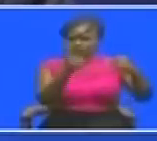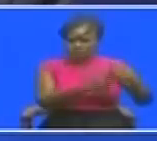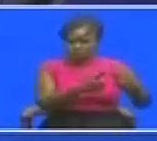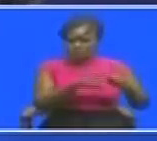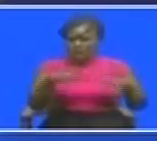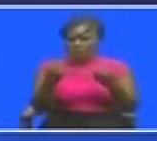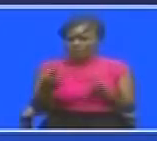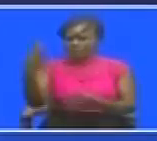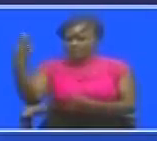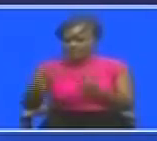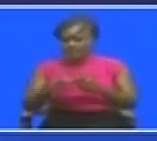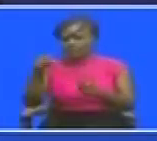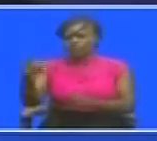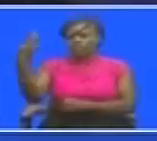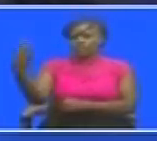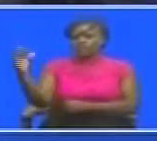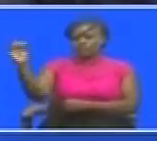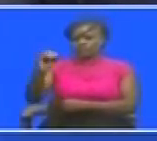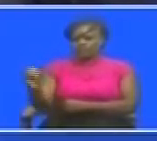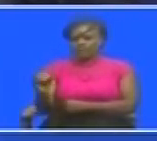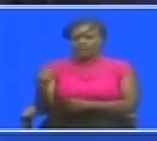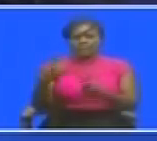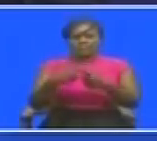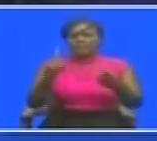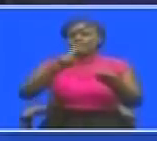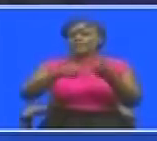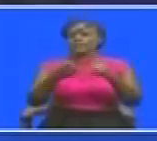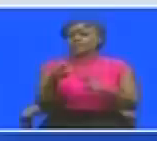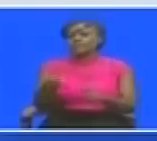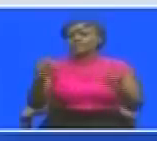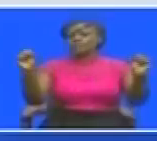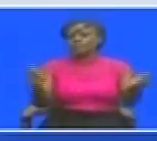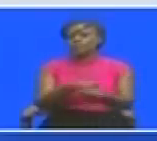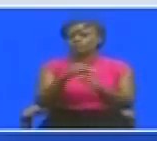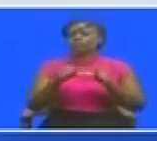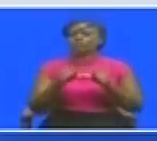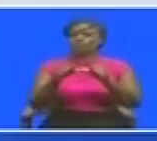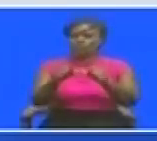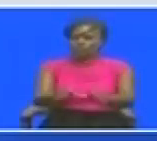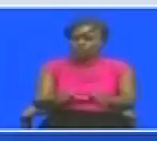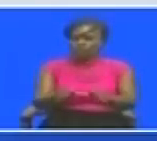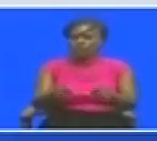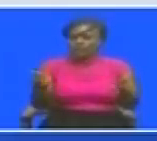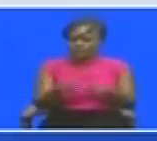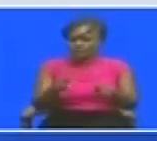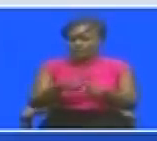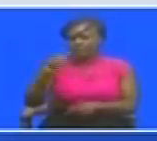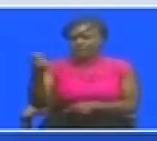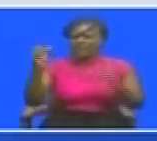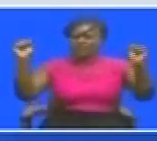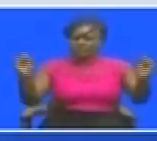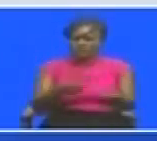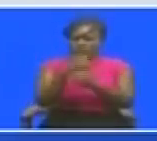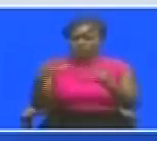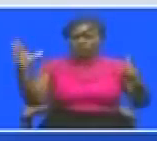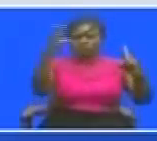was 8.3%. By any standard, this is not sustainable. And now the World Bank says Kenya cannot achieve its target